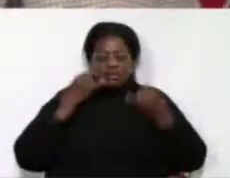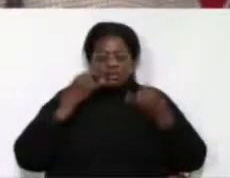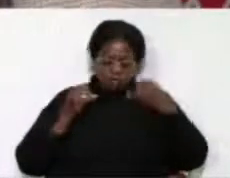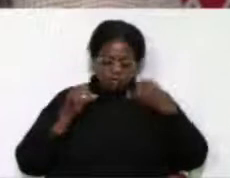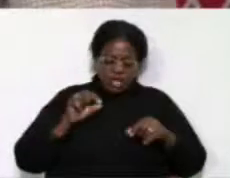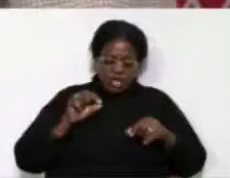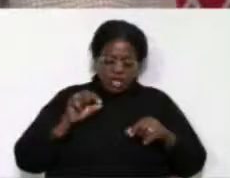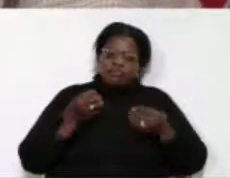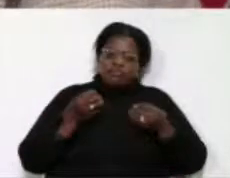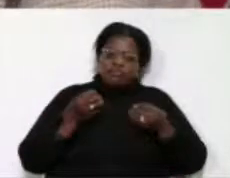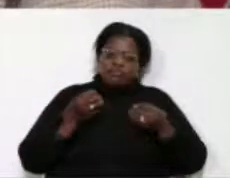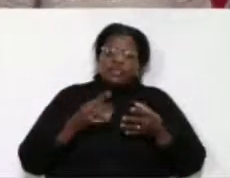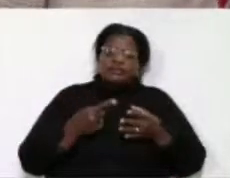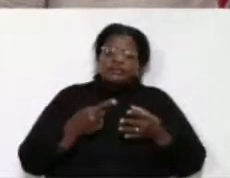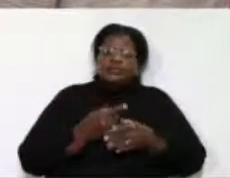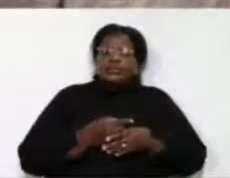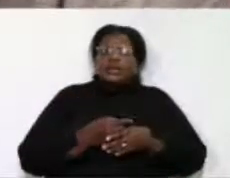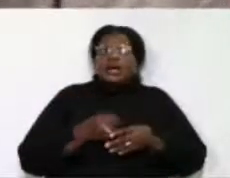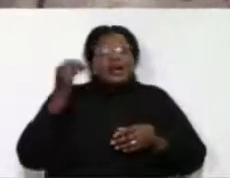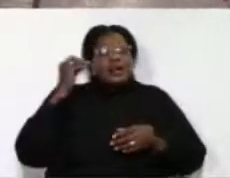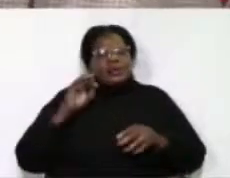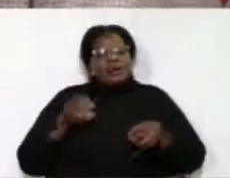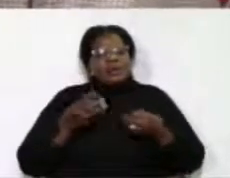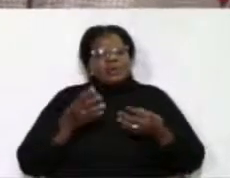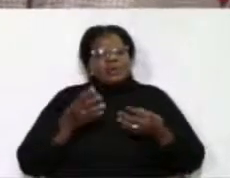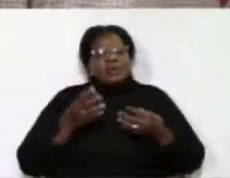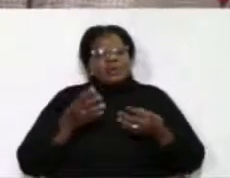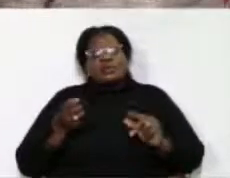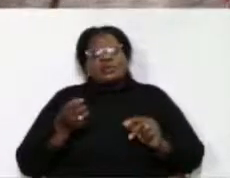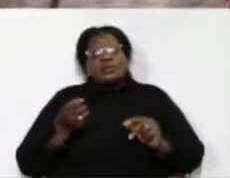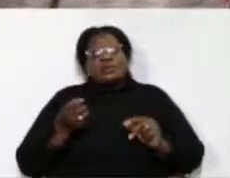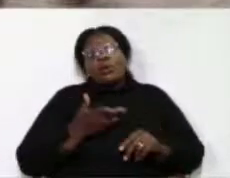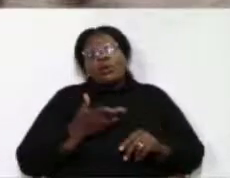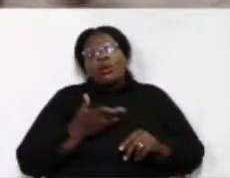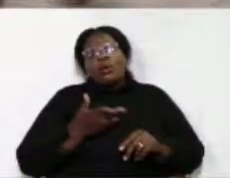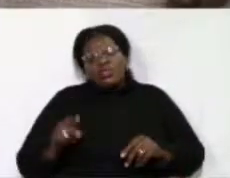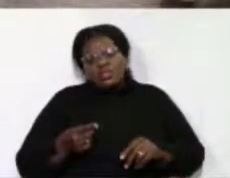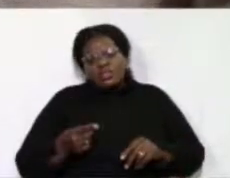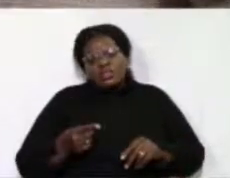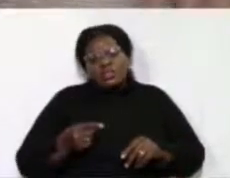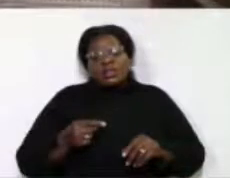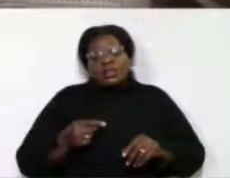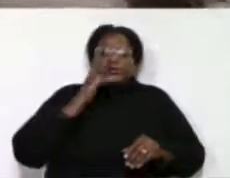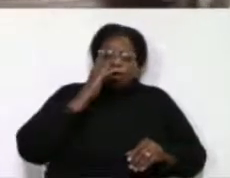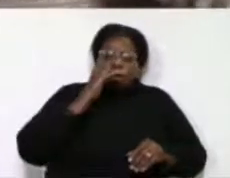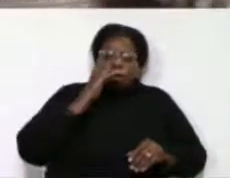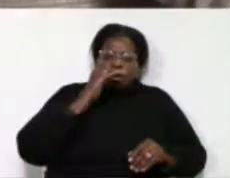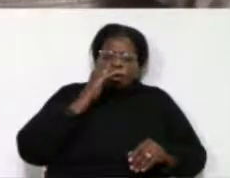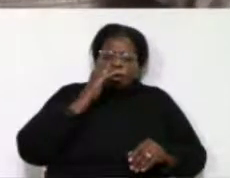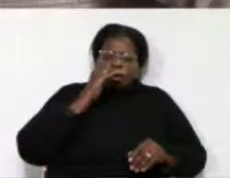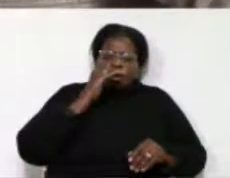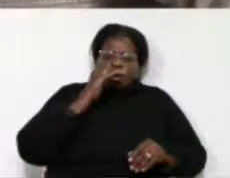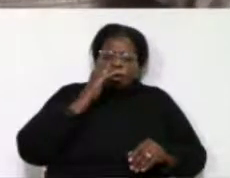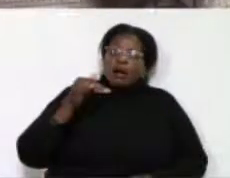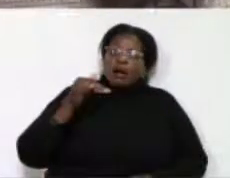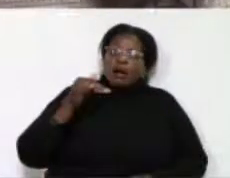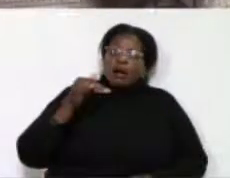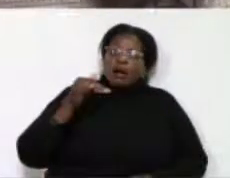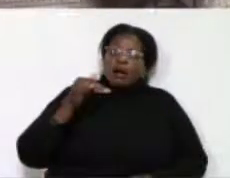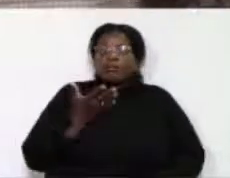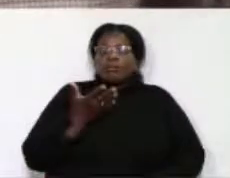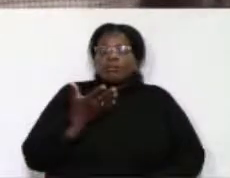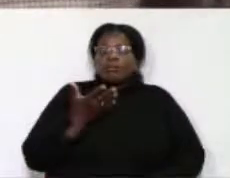do. I don't know how many people know about welding, but if you have that little stubby bit at the end of your rod, put it in a pot and count it at the end, and then you don't have to worry about it.